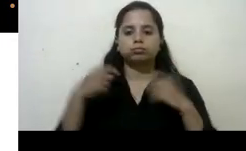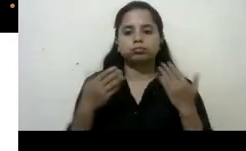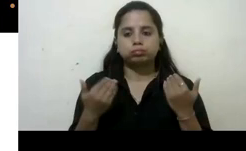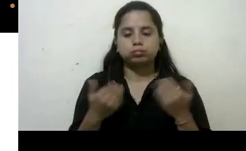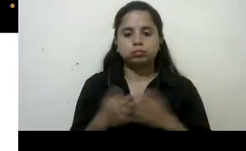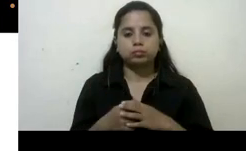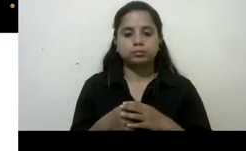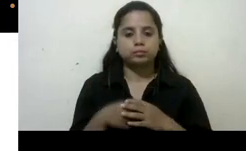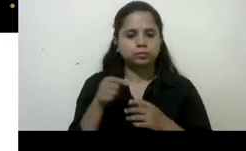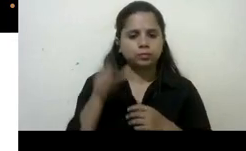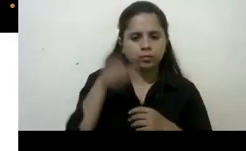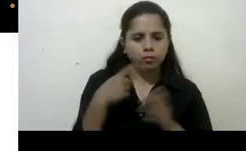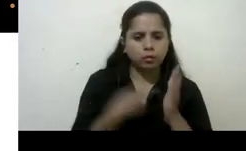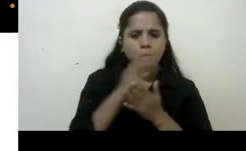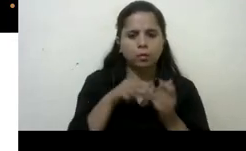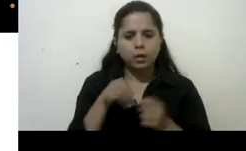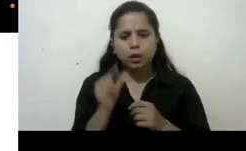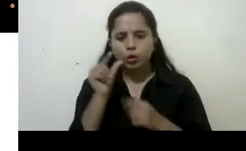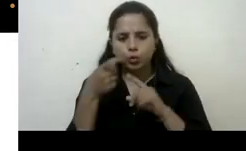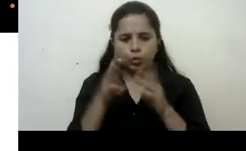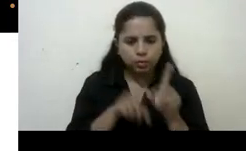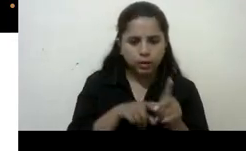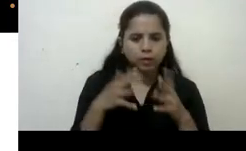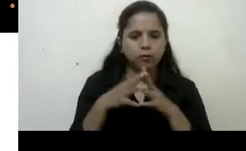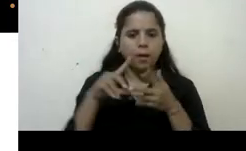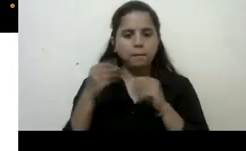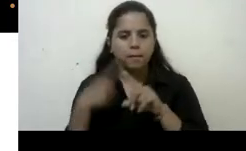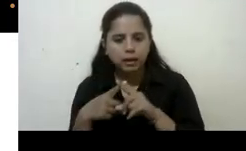Ramesh sir is saying Udemy, edX, WebEx, nice.